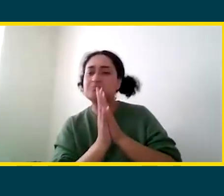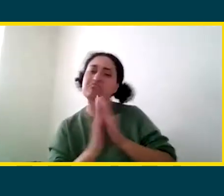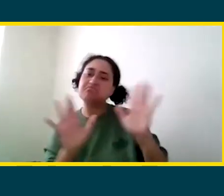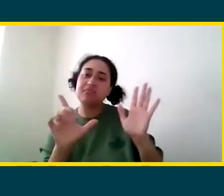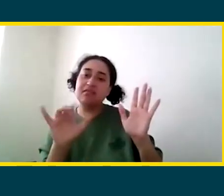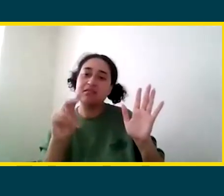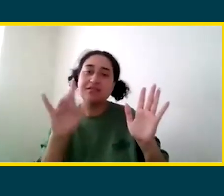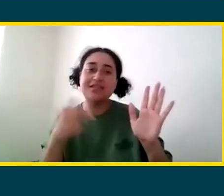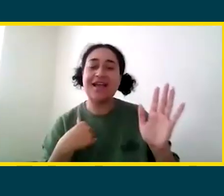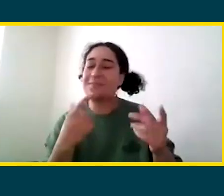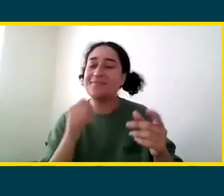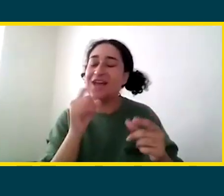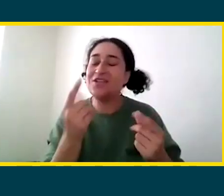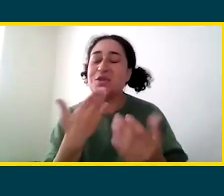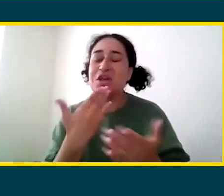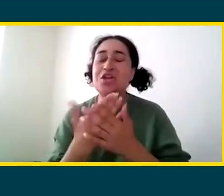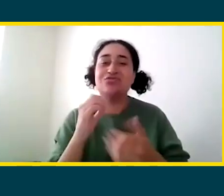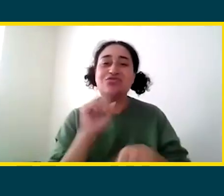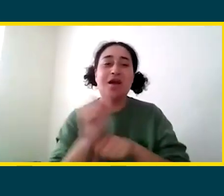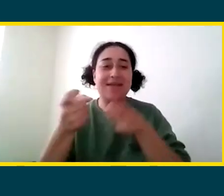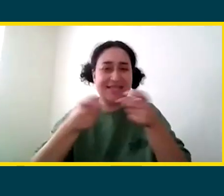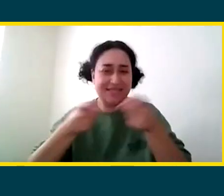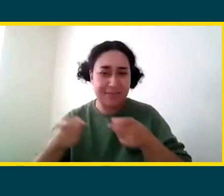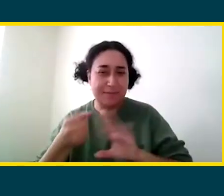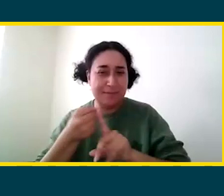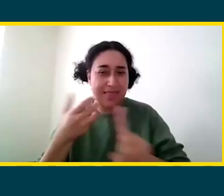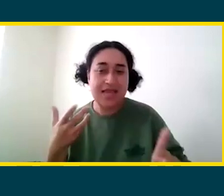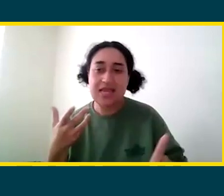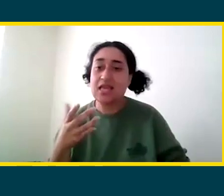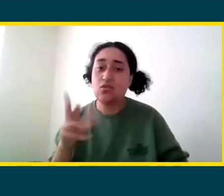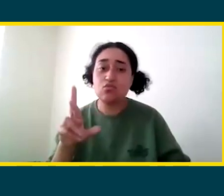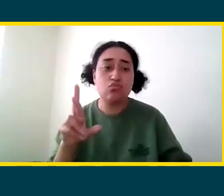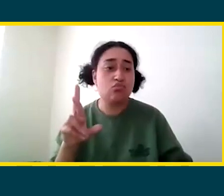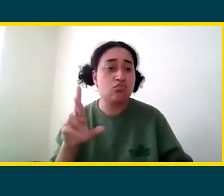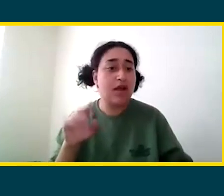doing a great job of articulating it. Can anybody, Riley, are you leaning forward? Jump in.